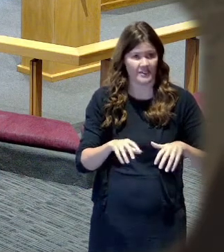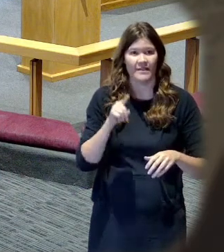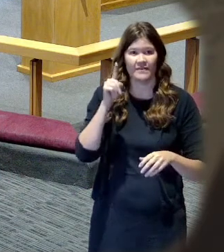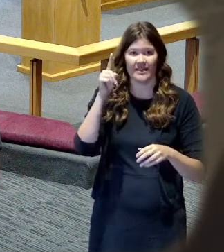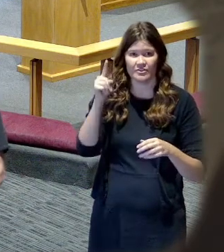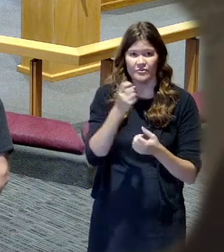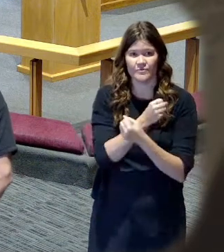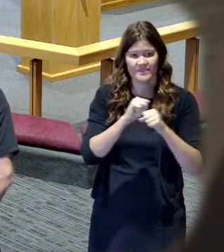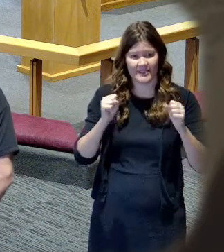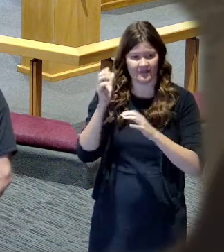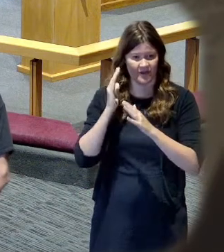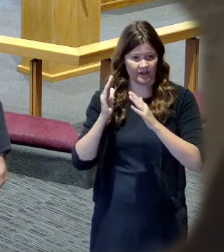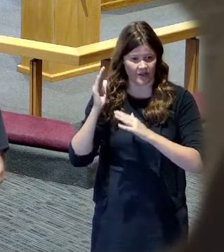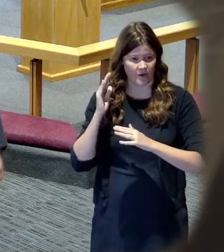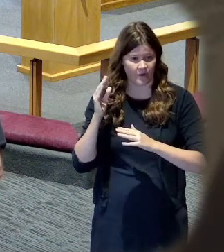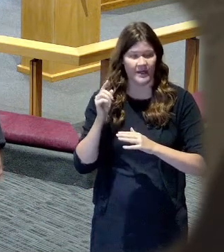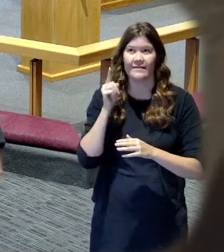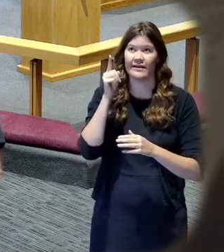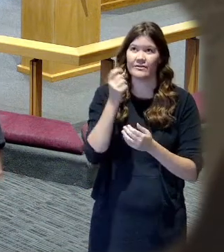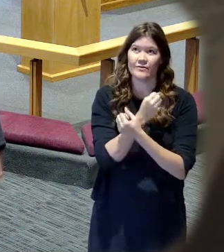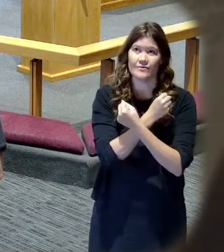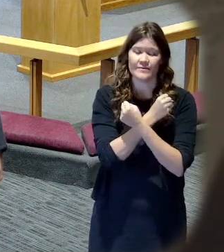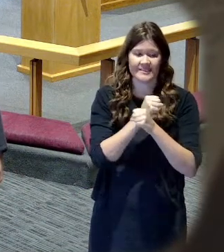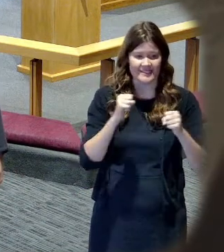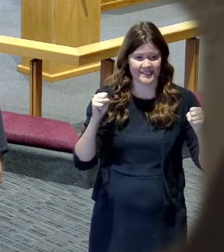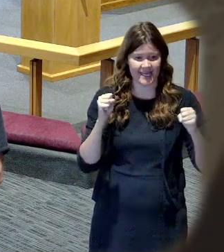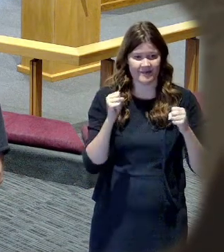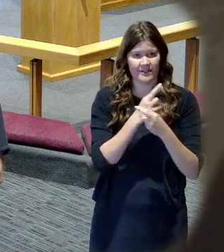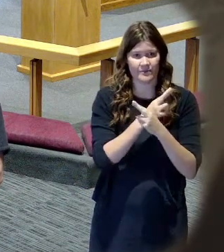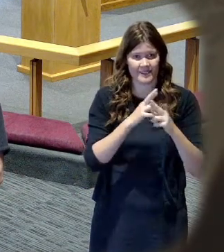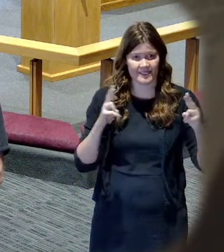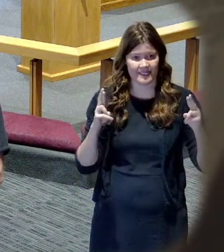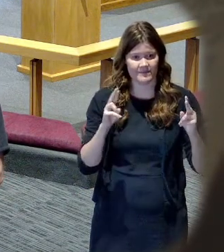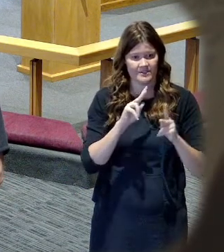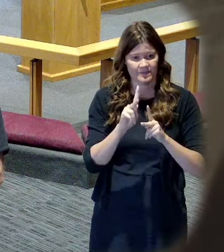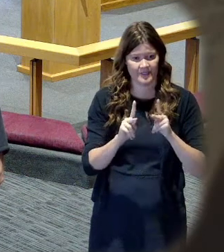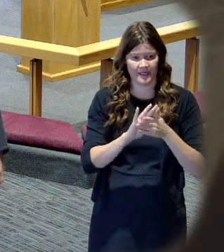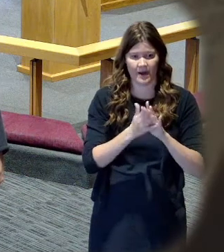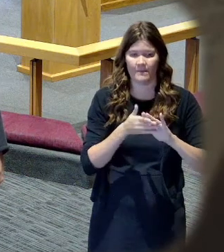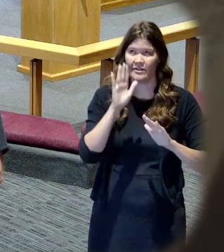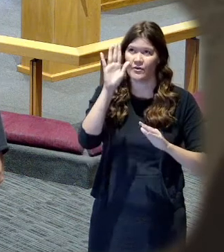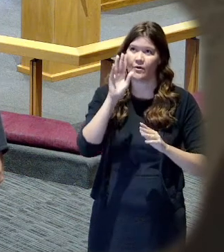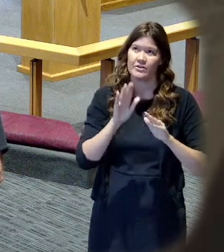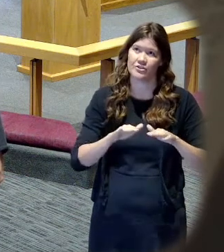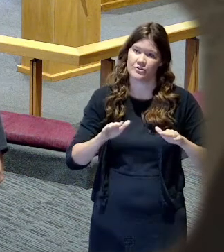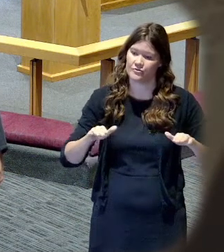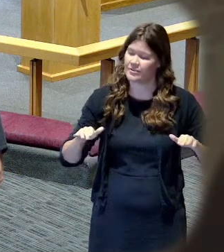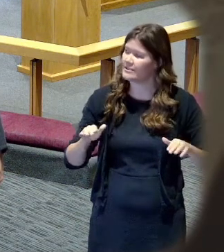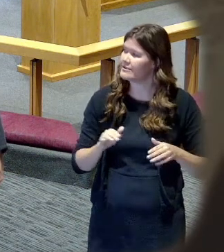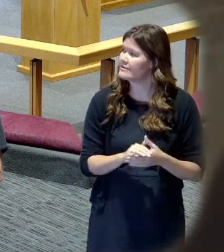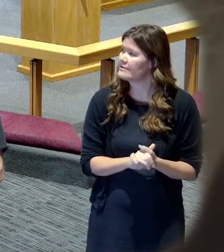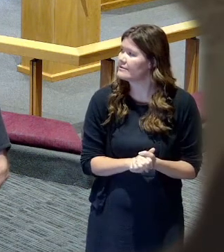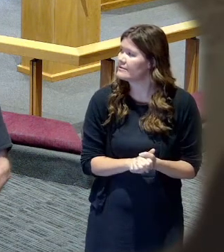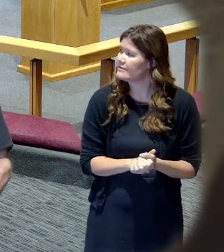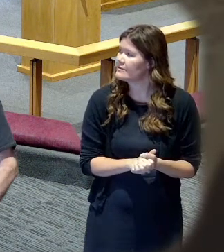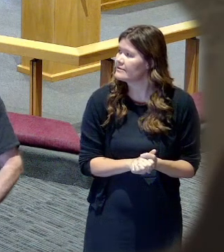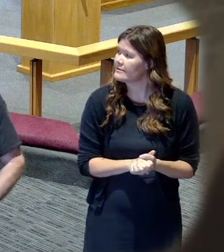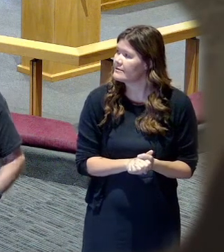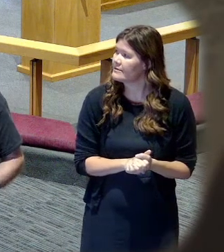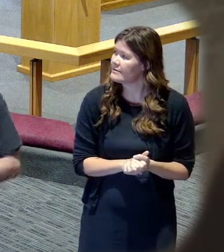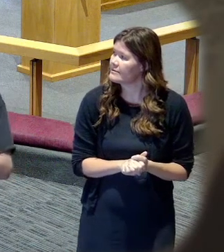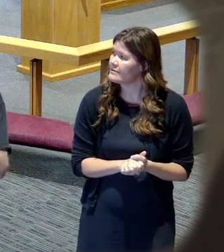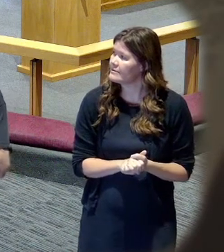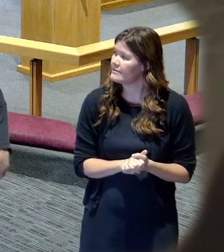of old, which you have redeemed to be the tribe of your heritage. Remember this, O Lord, how